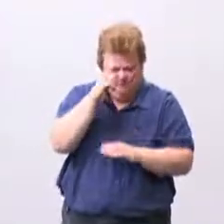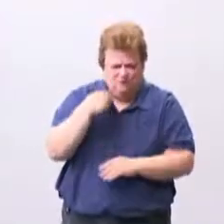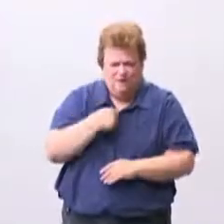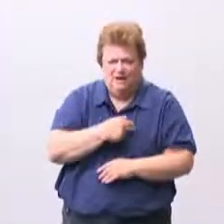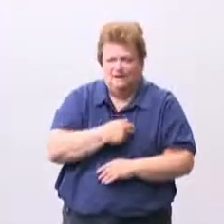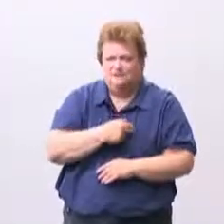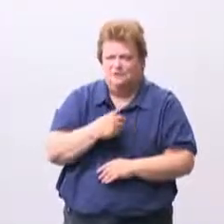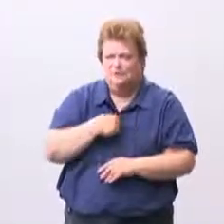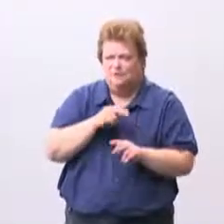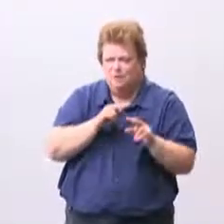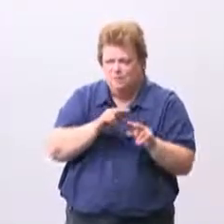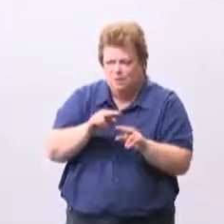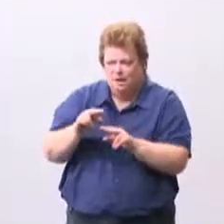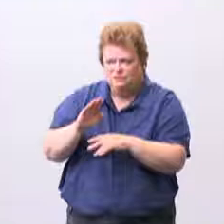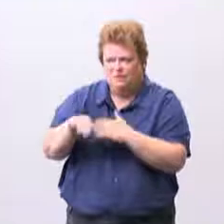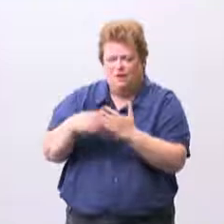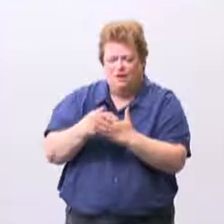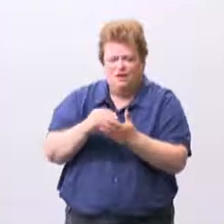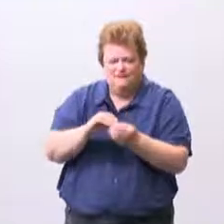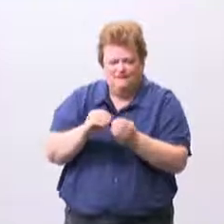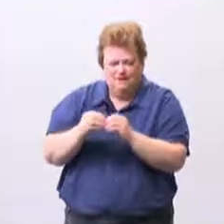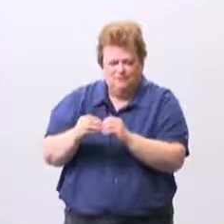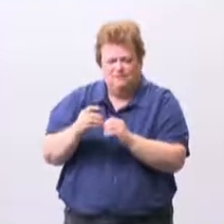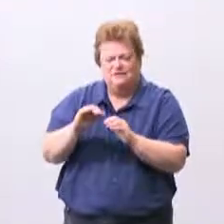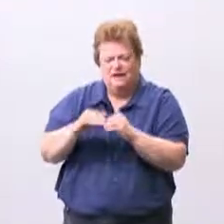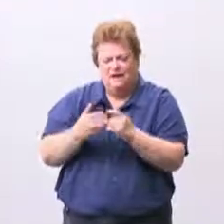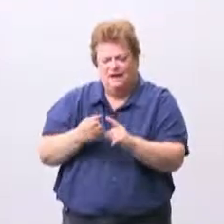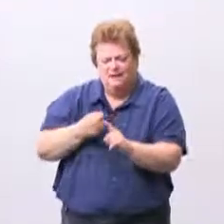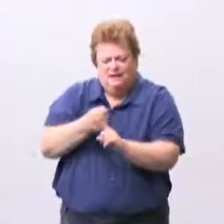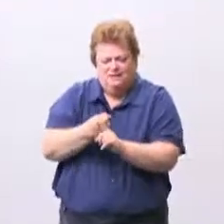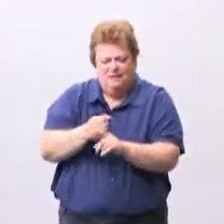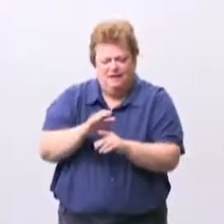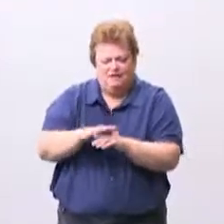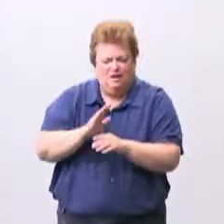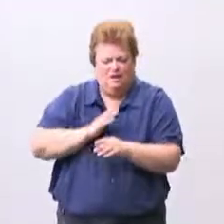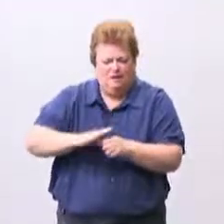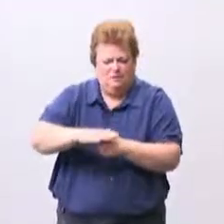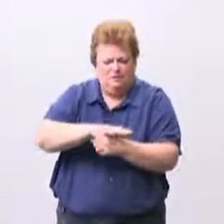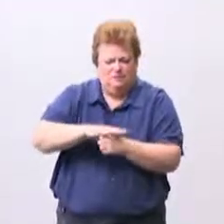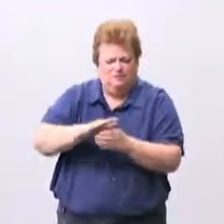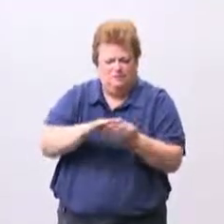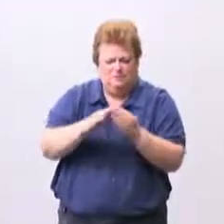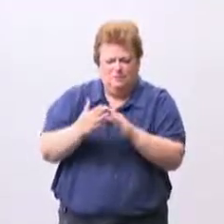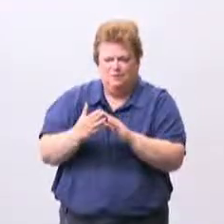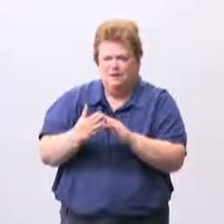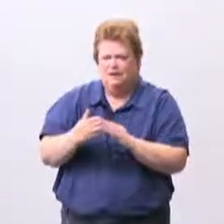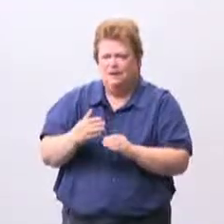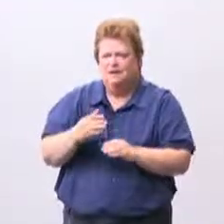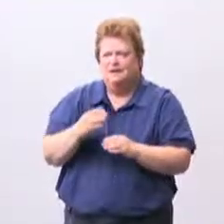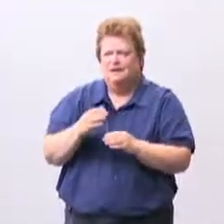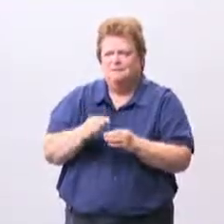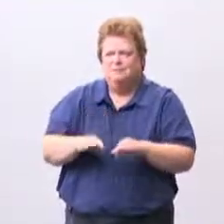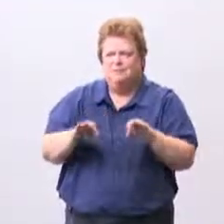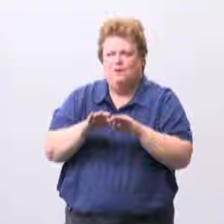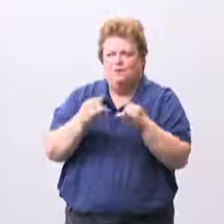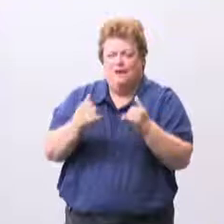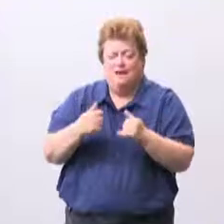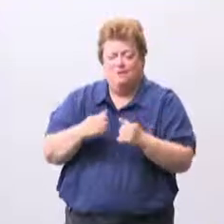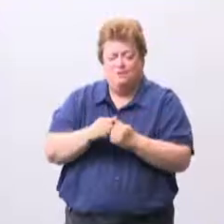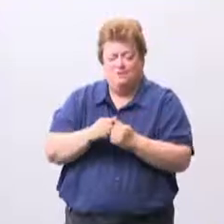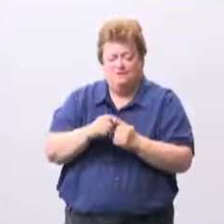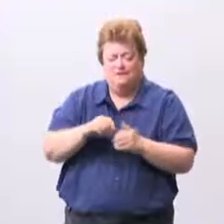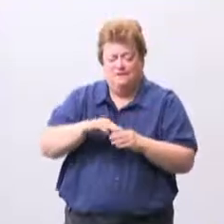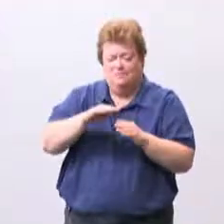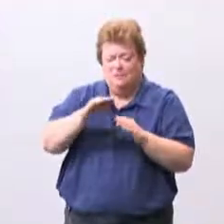our indicators and review the impact of our local situation. It's important as we are in this plateau with our